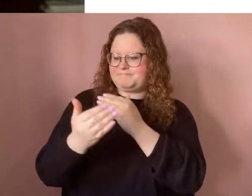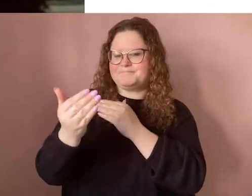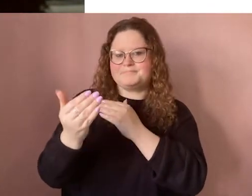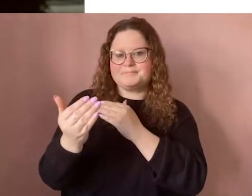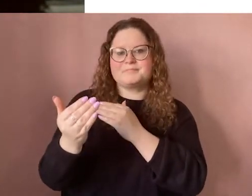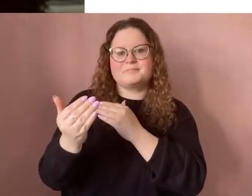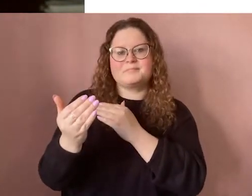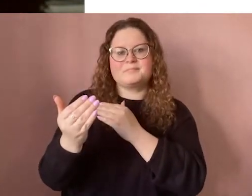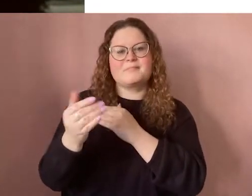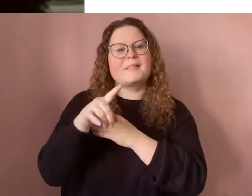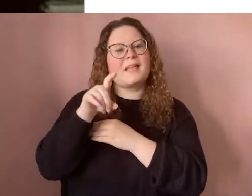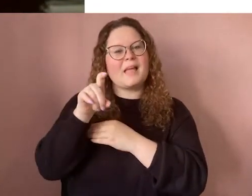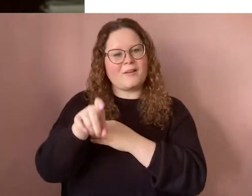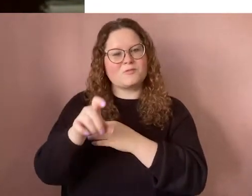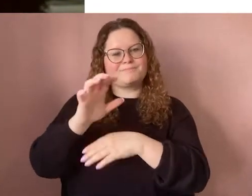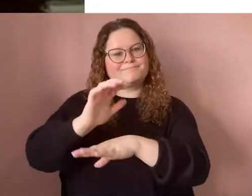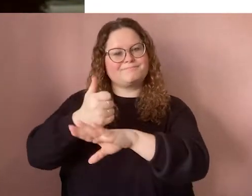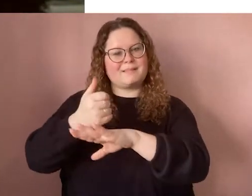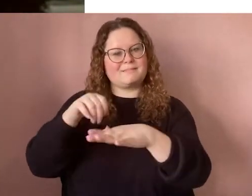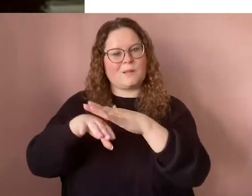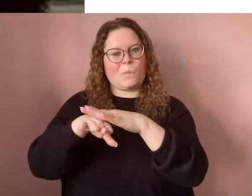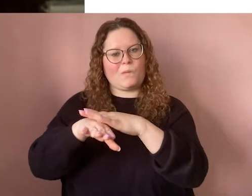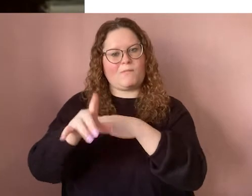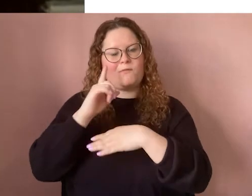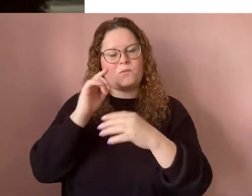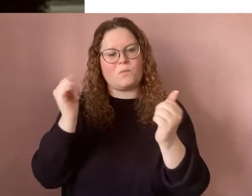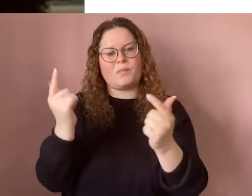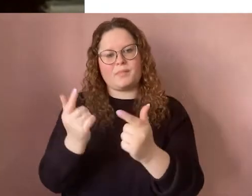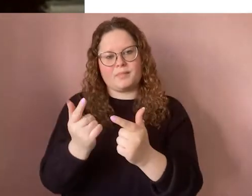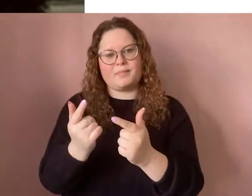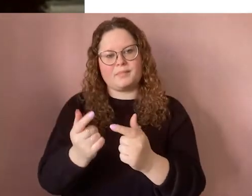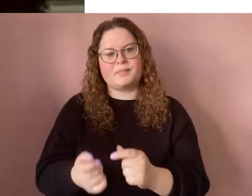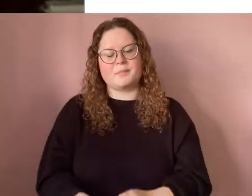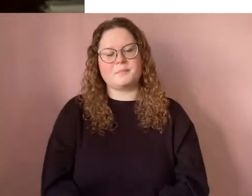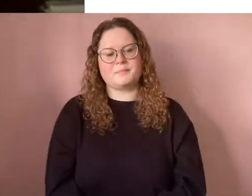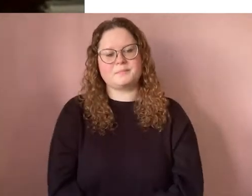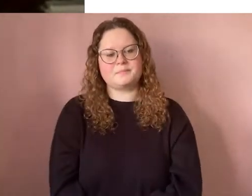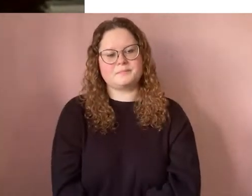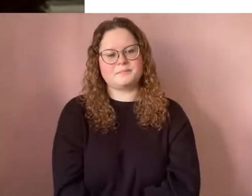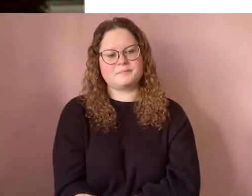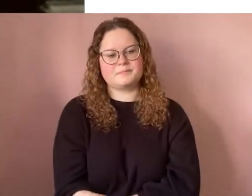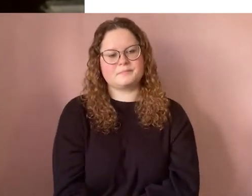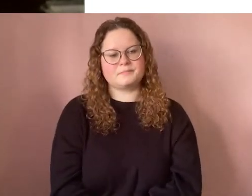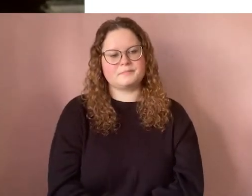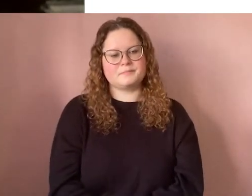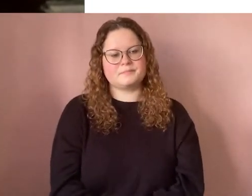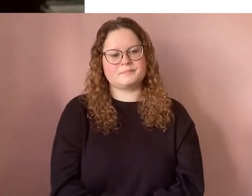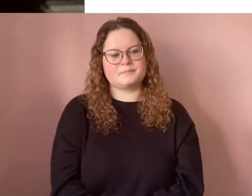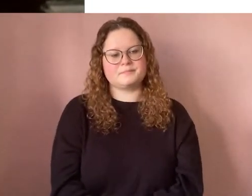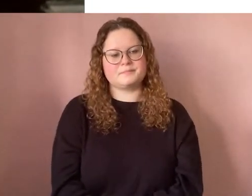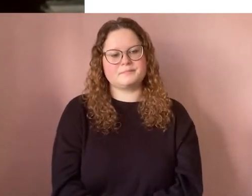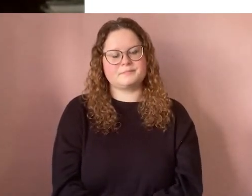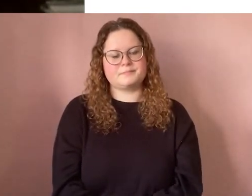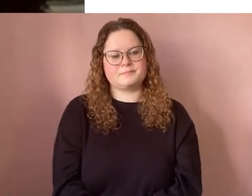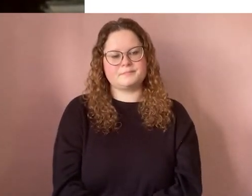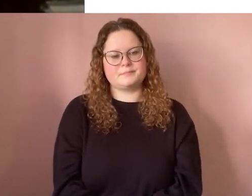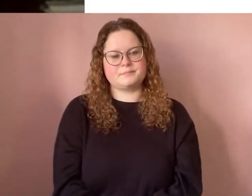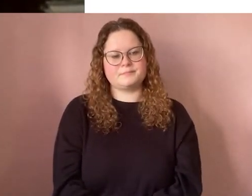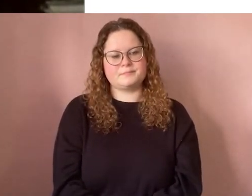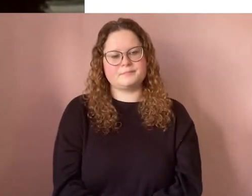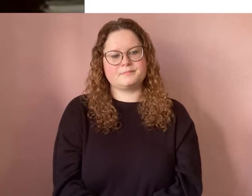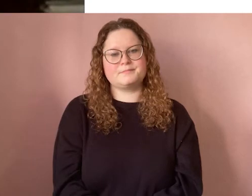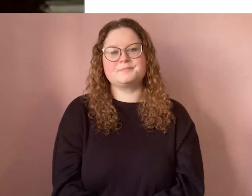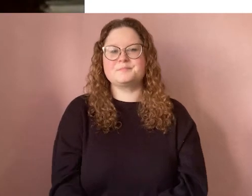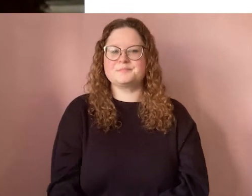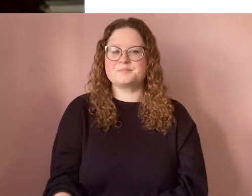is an accessible way of life for all. I also want to reflect just for a second, if I may, on